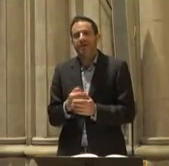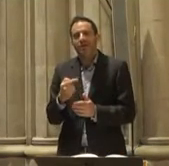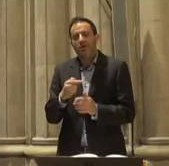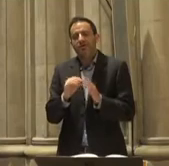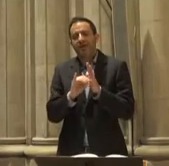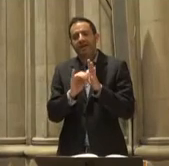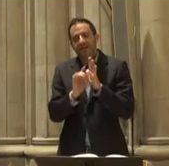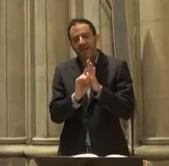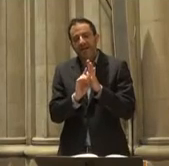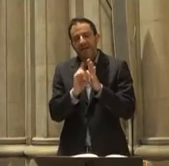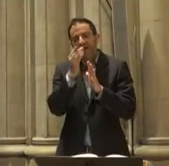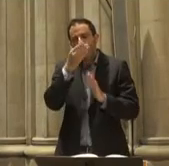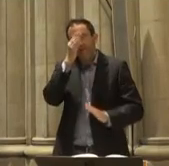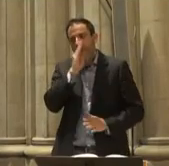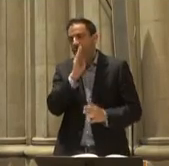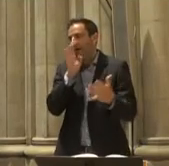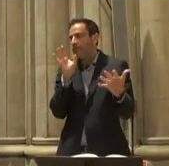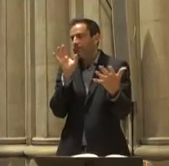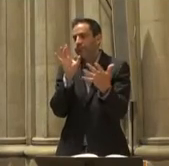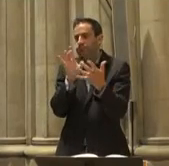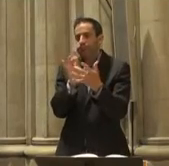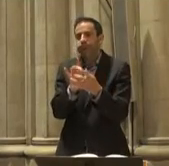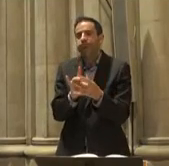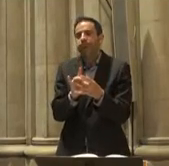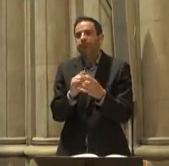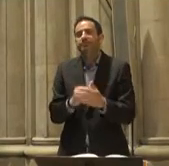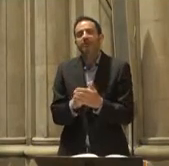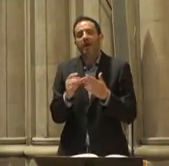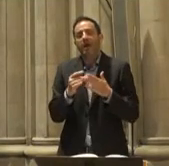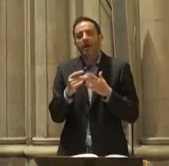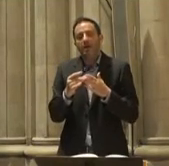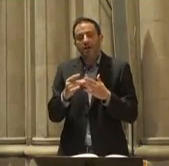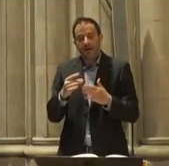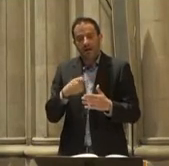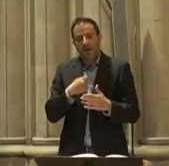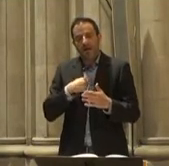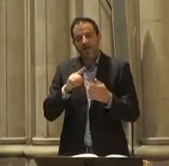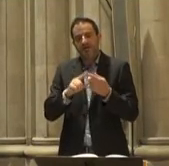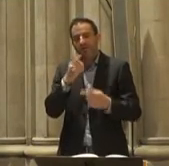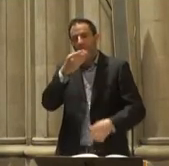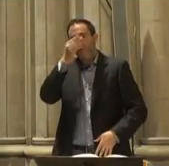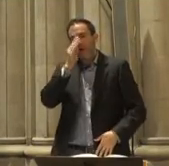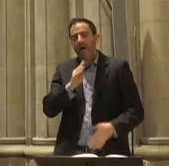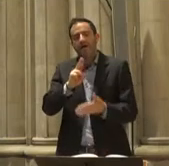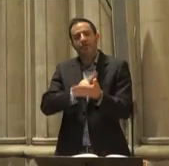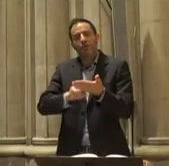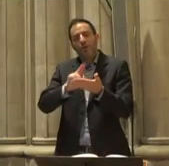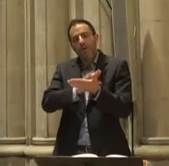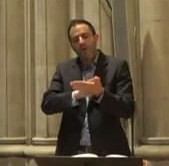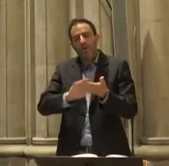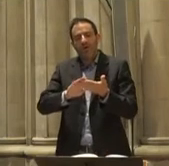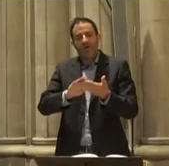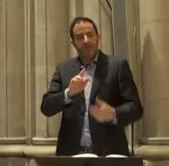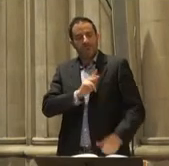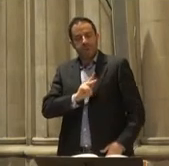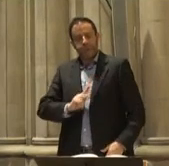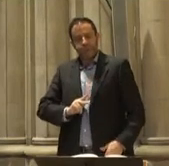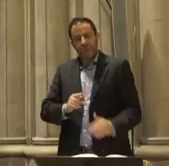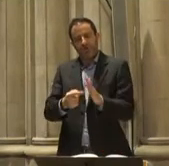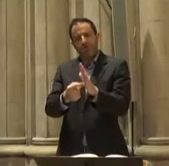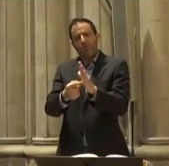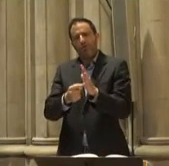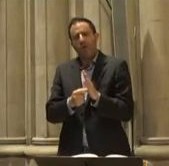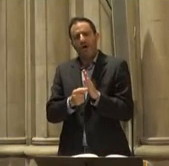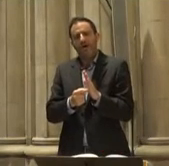of God, leading us toward God's holiness and majesty, which demands